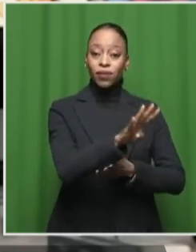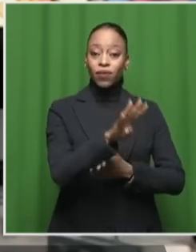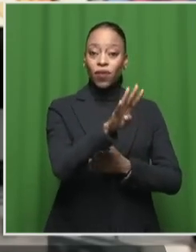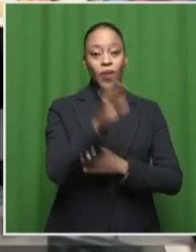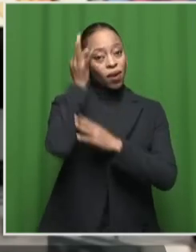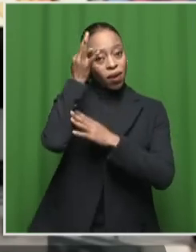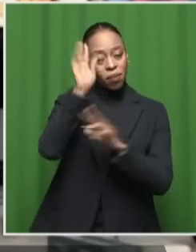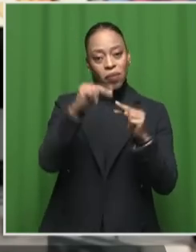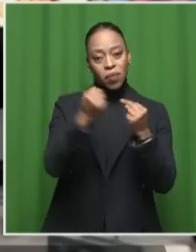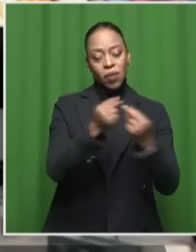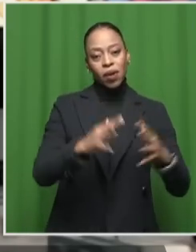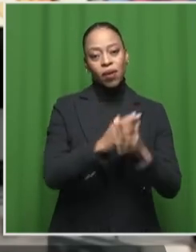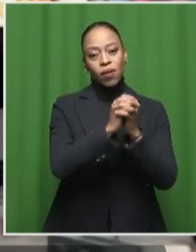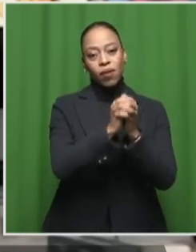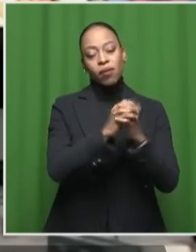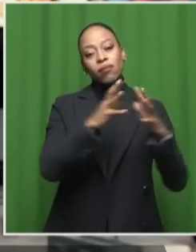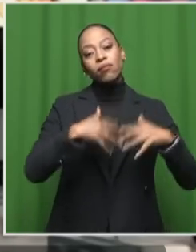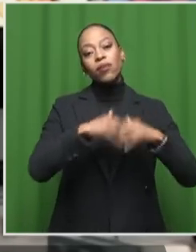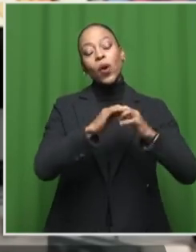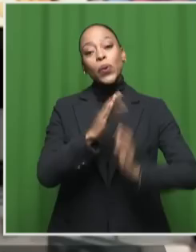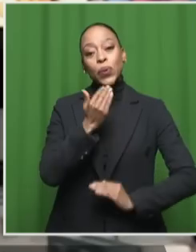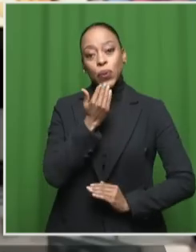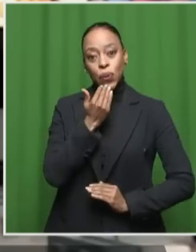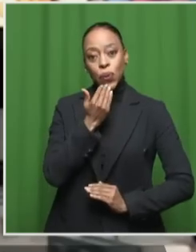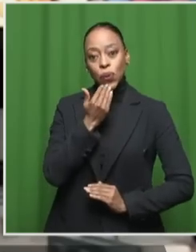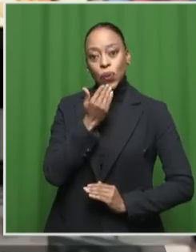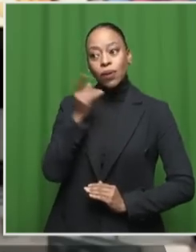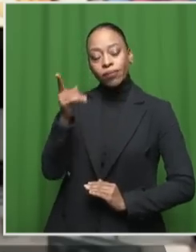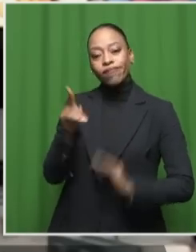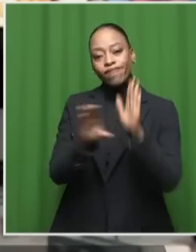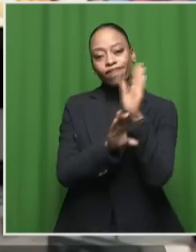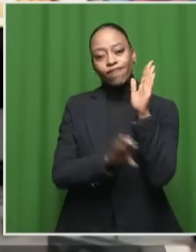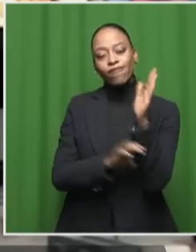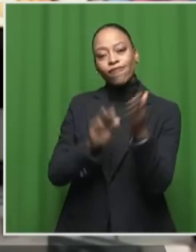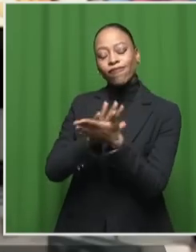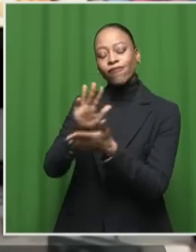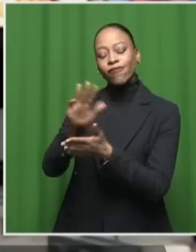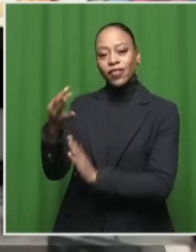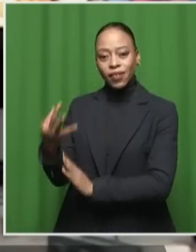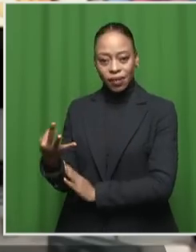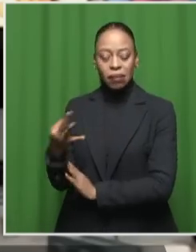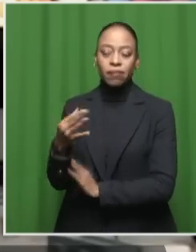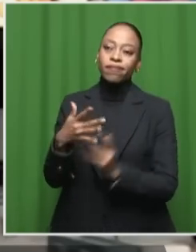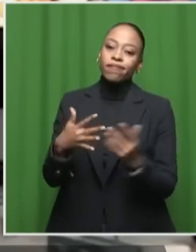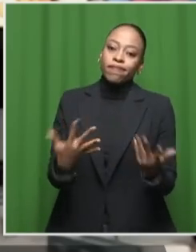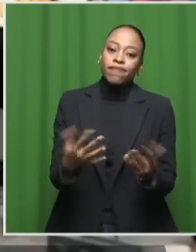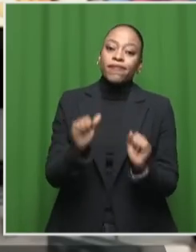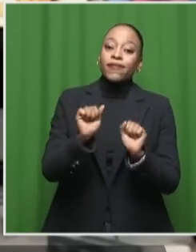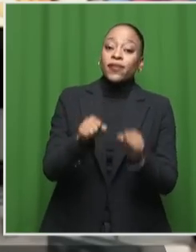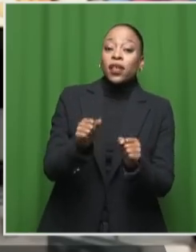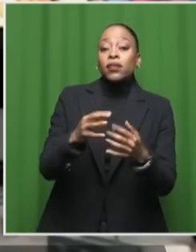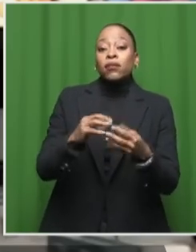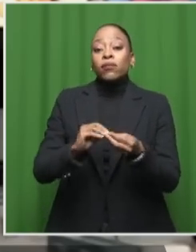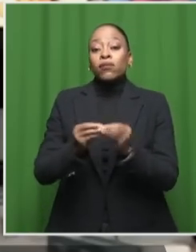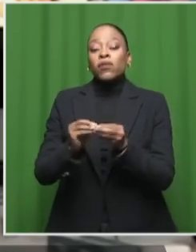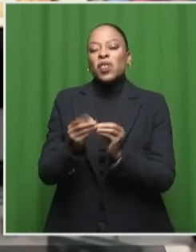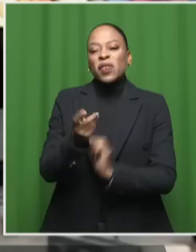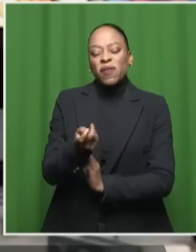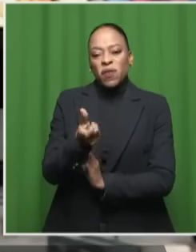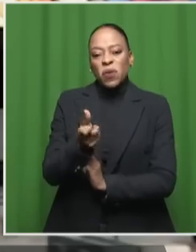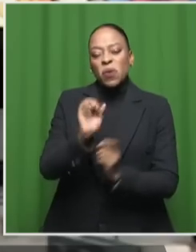was created by the interim constitution of 1993. It created a few clear